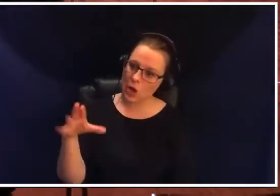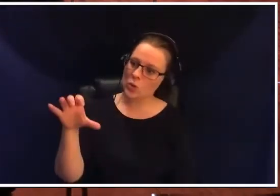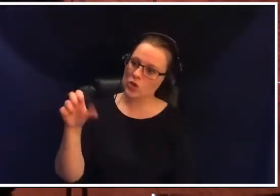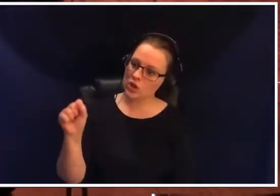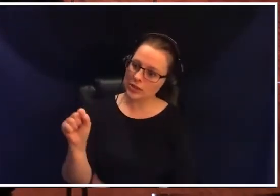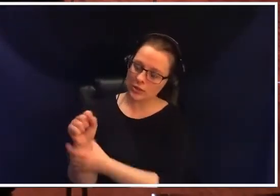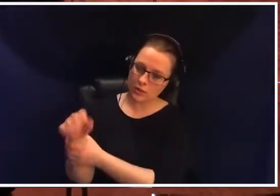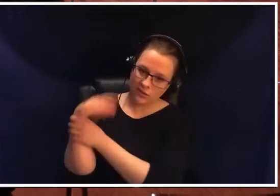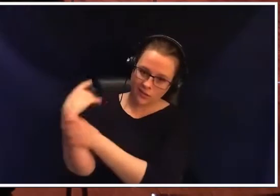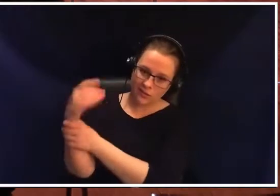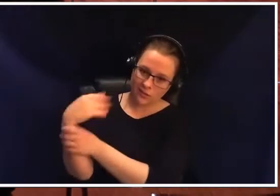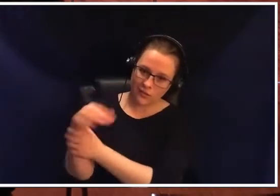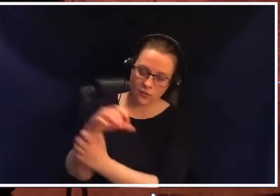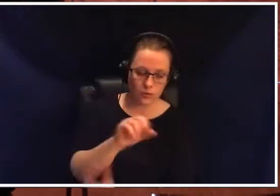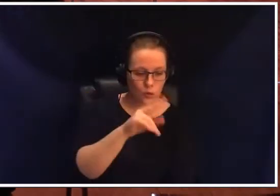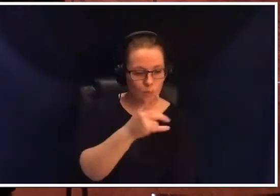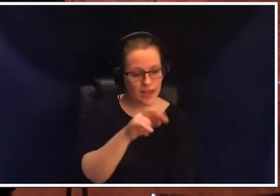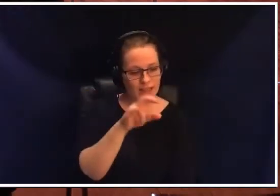Supercalifragilisticexpialidocious.